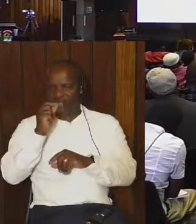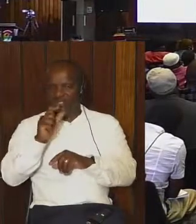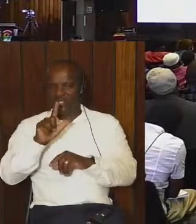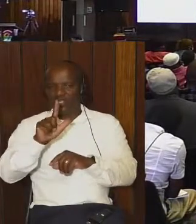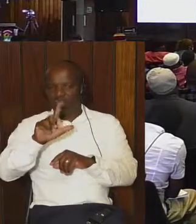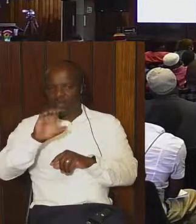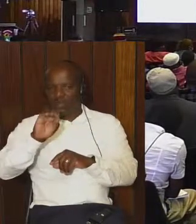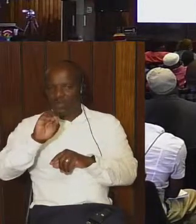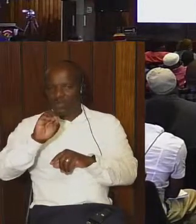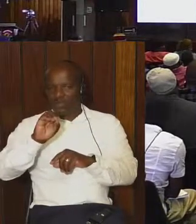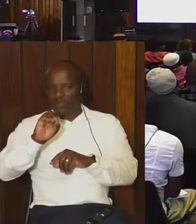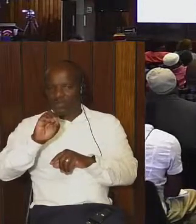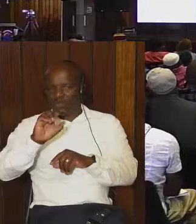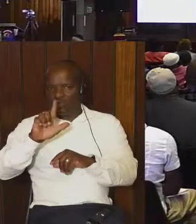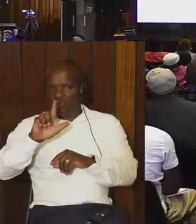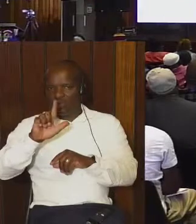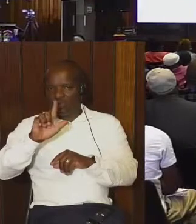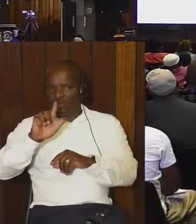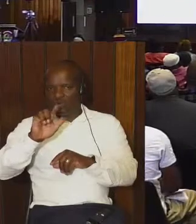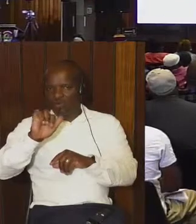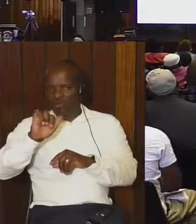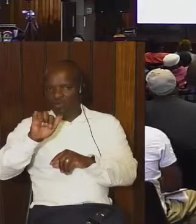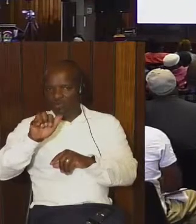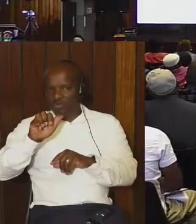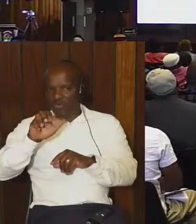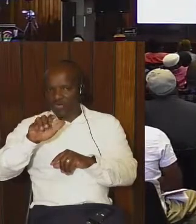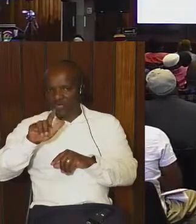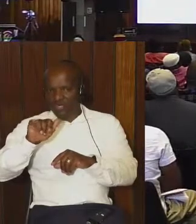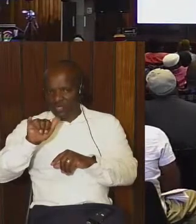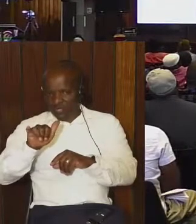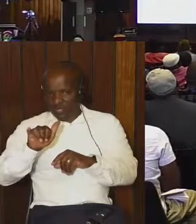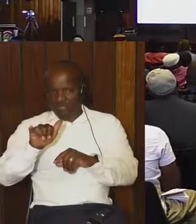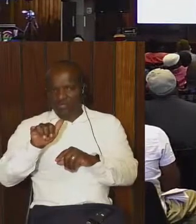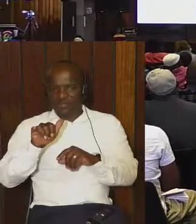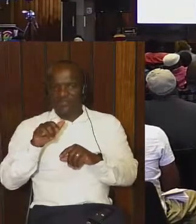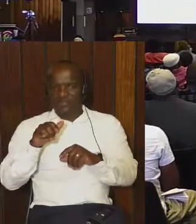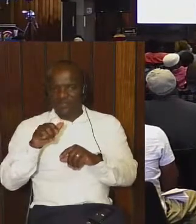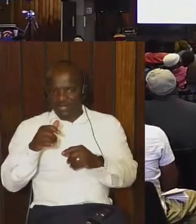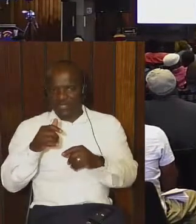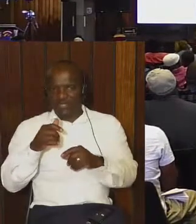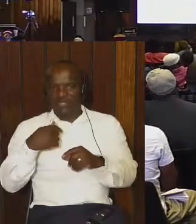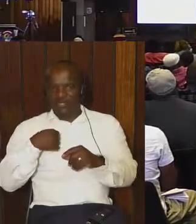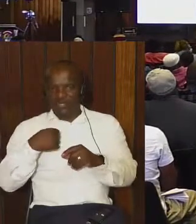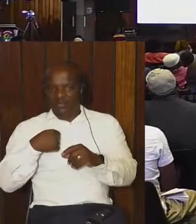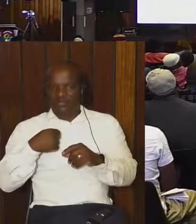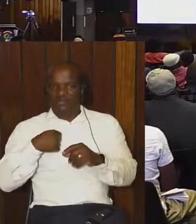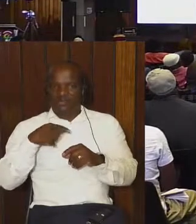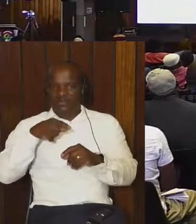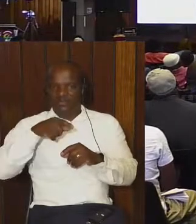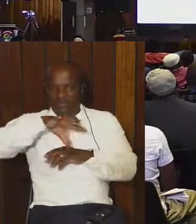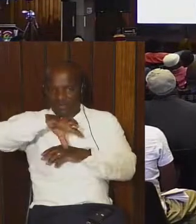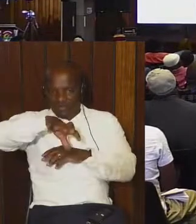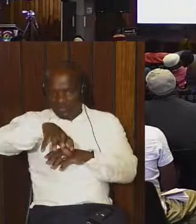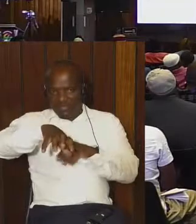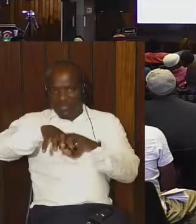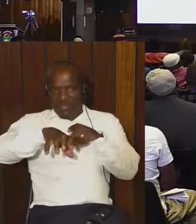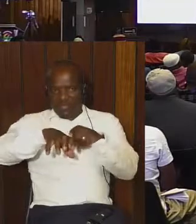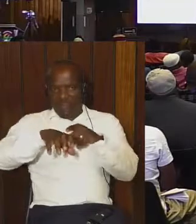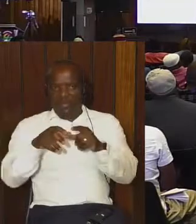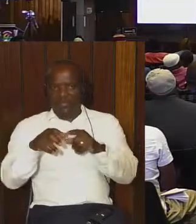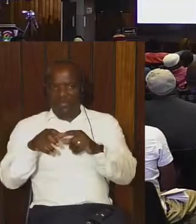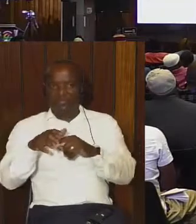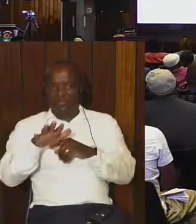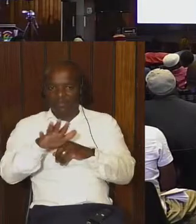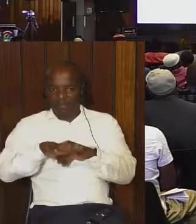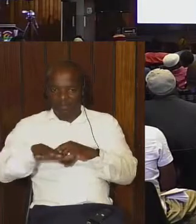Lowly. Yeah, I am recommending this area for doing that. It is